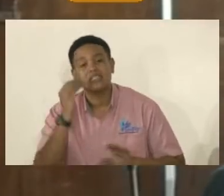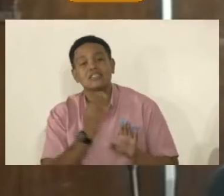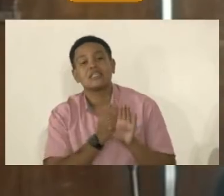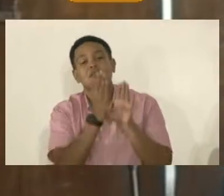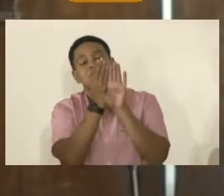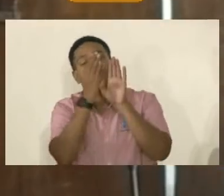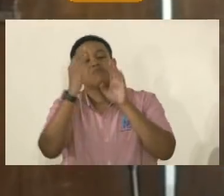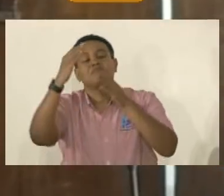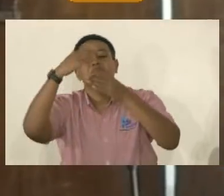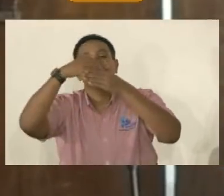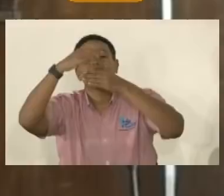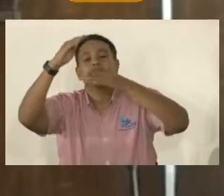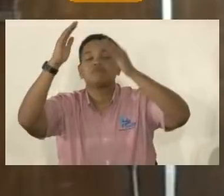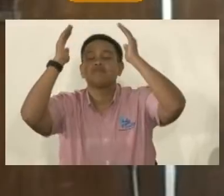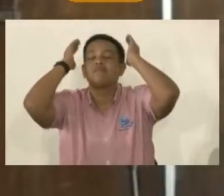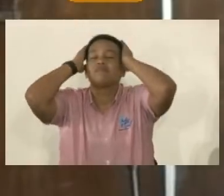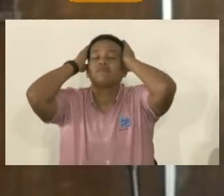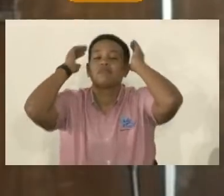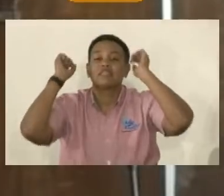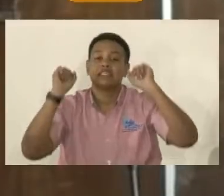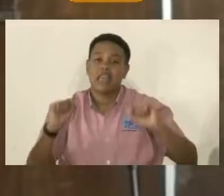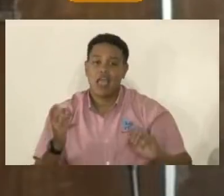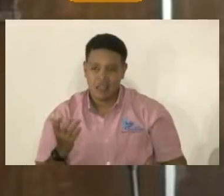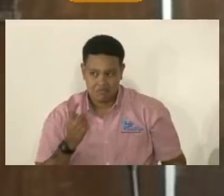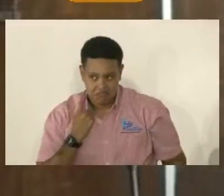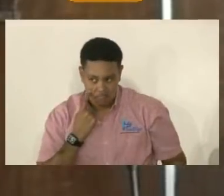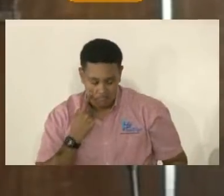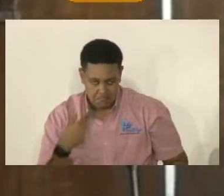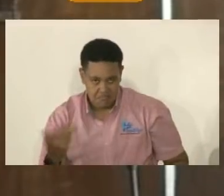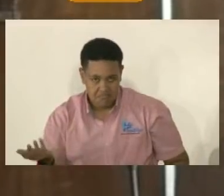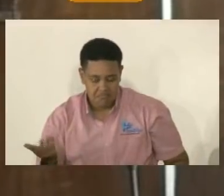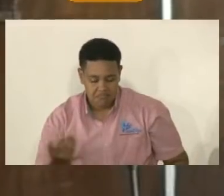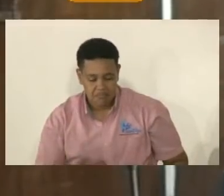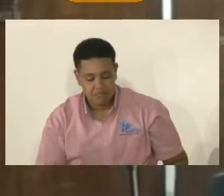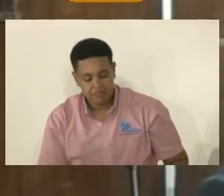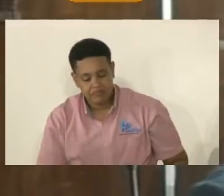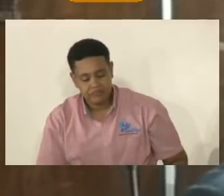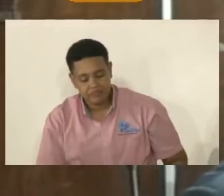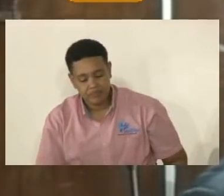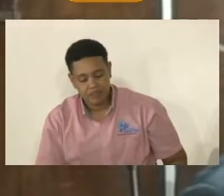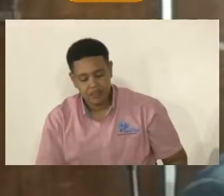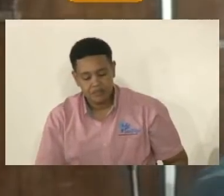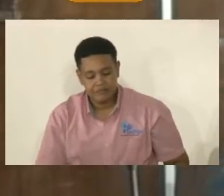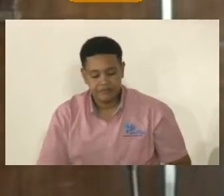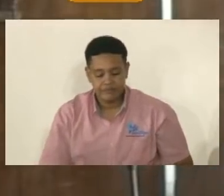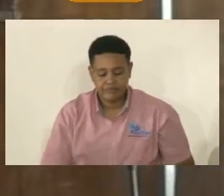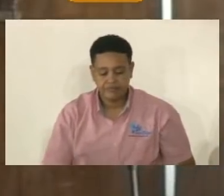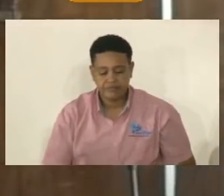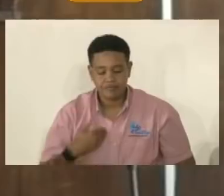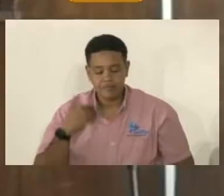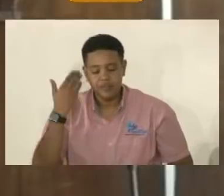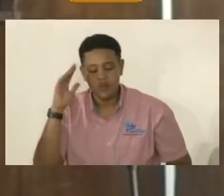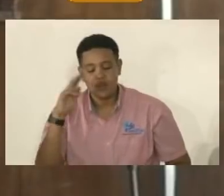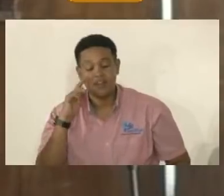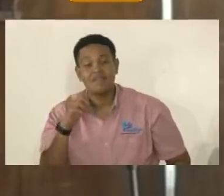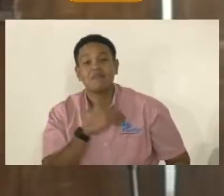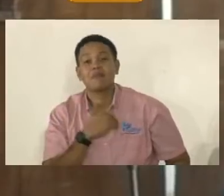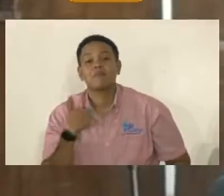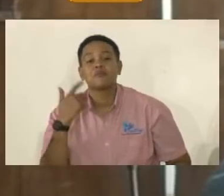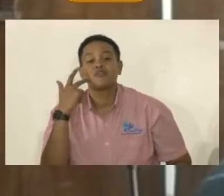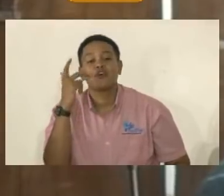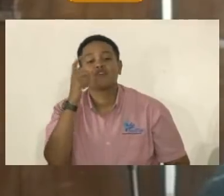night with their windows and doors open. So, President, I don't know if colleagues saw the recent Bite of the